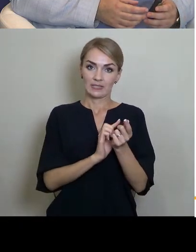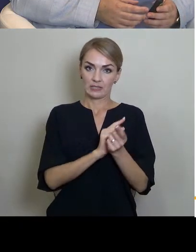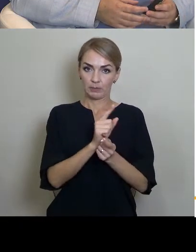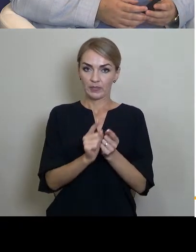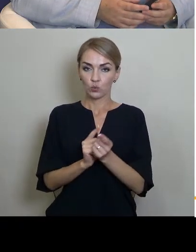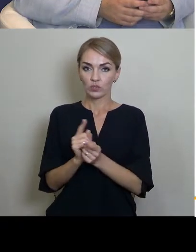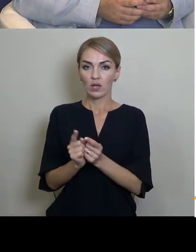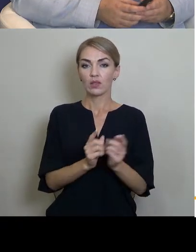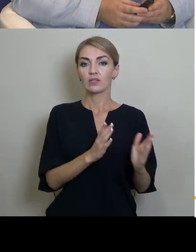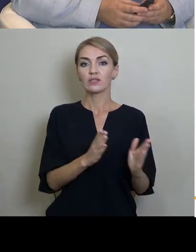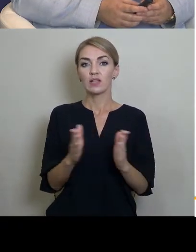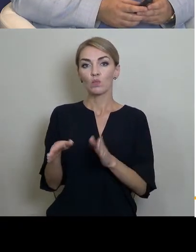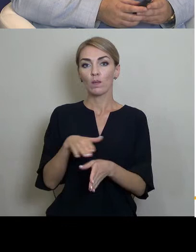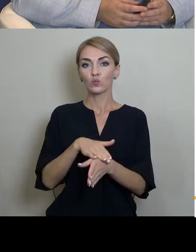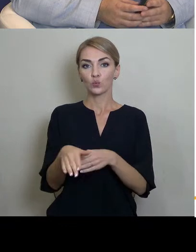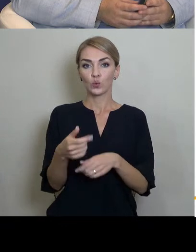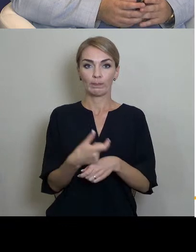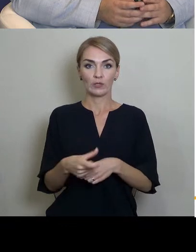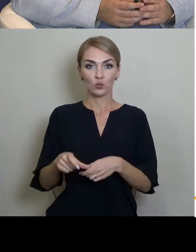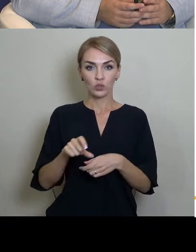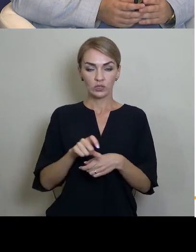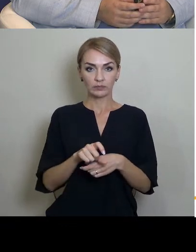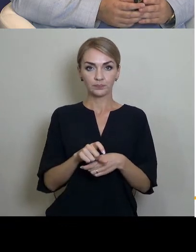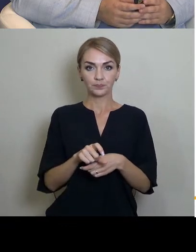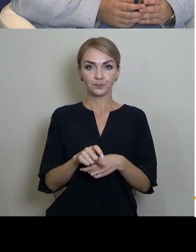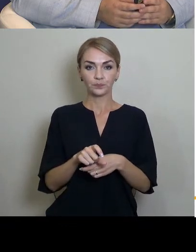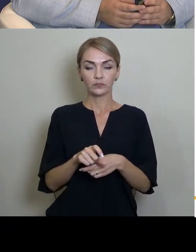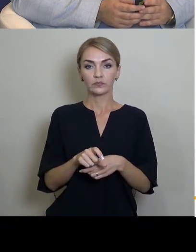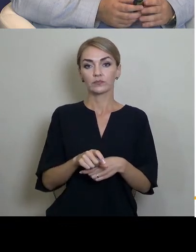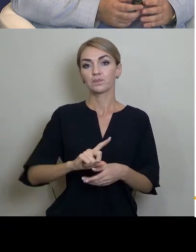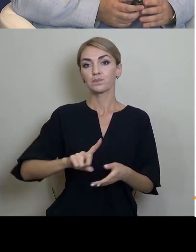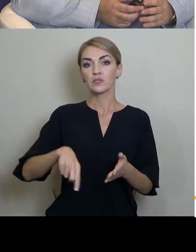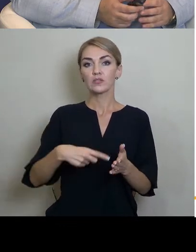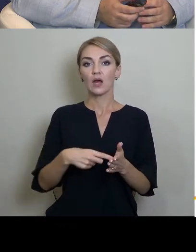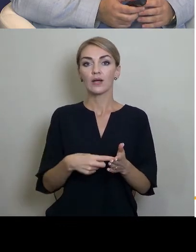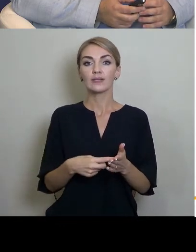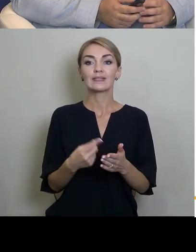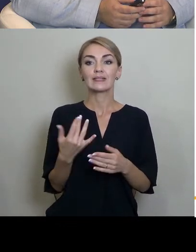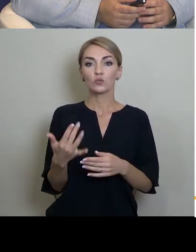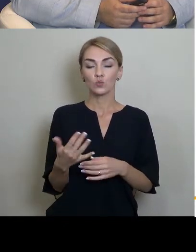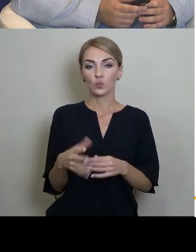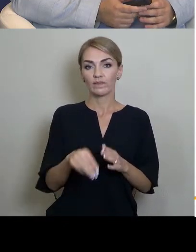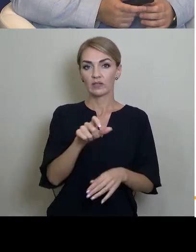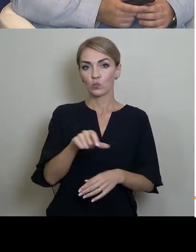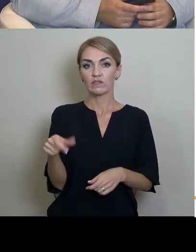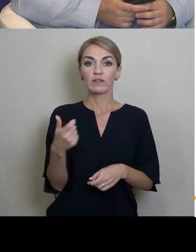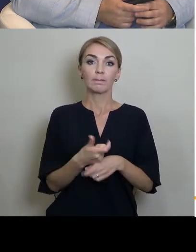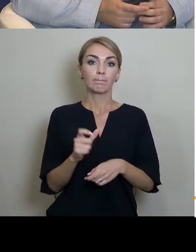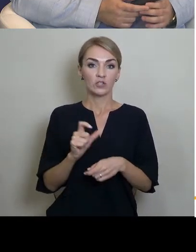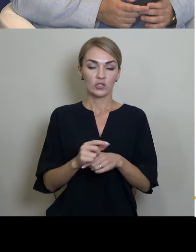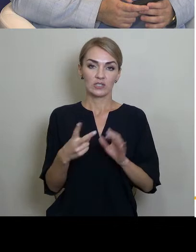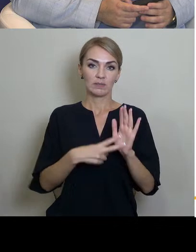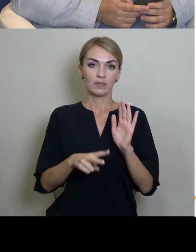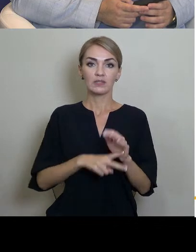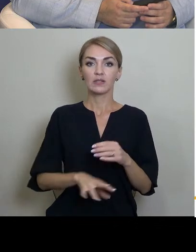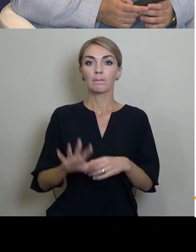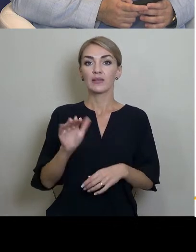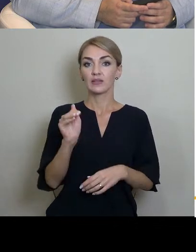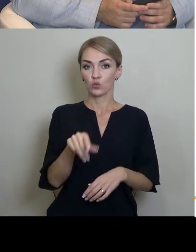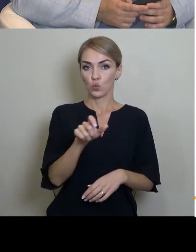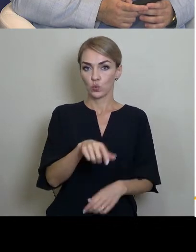The situation changes when it is an absolute majority, when the number of voters is more